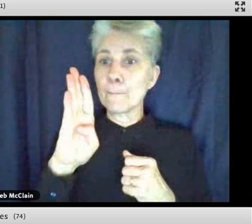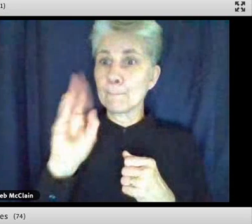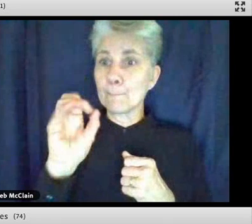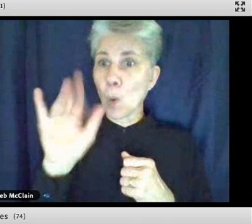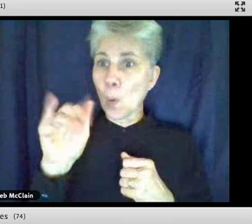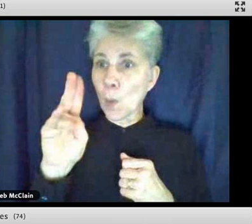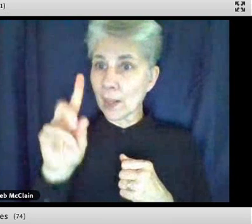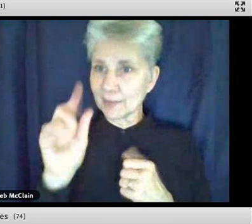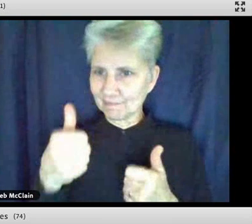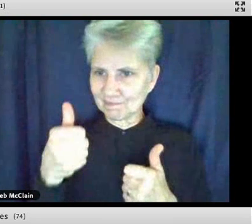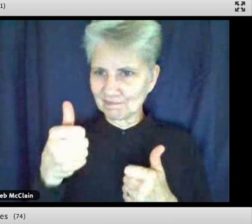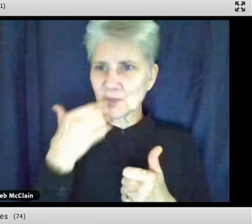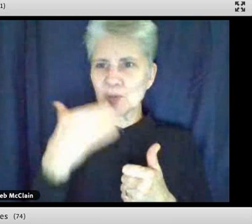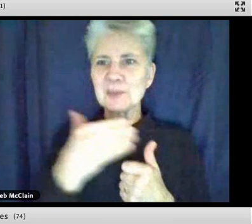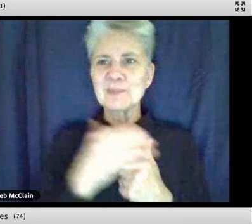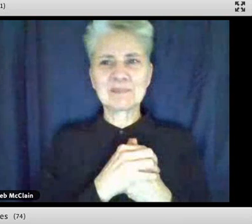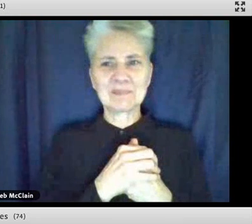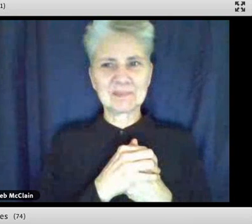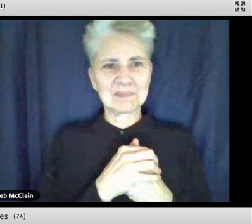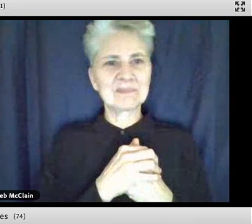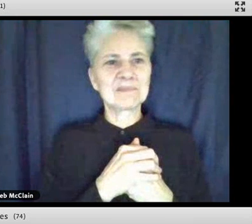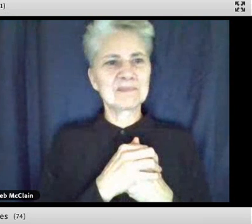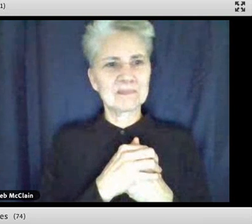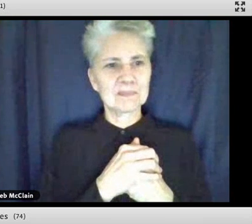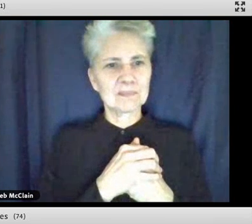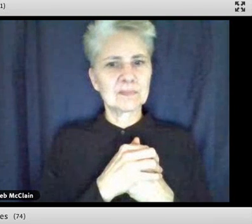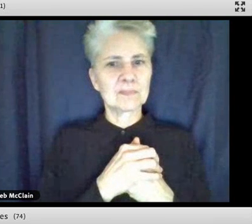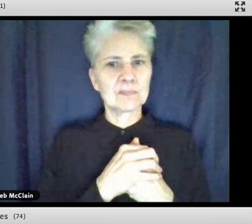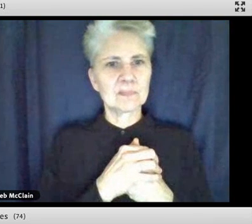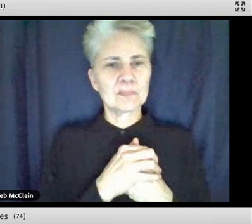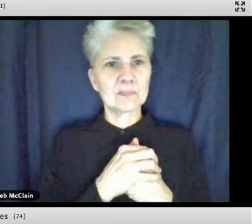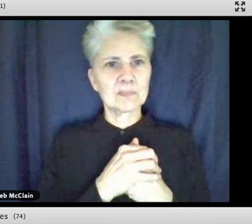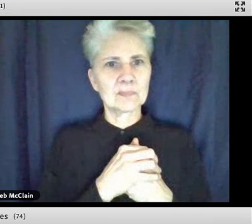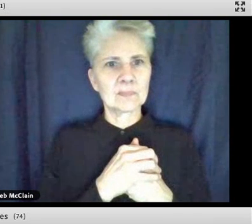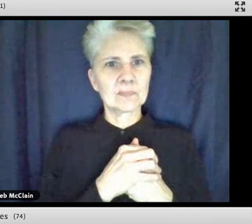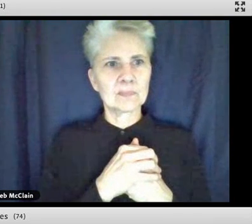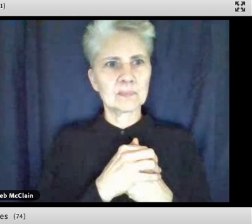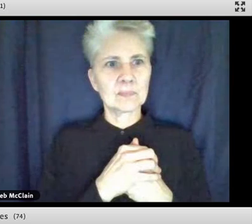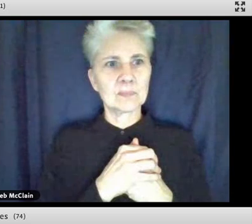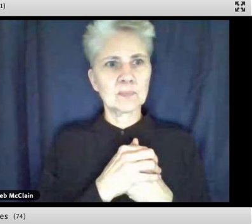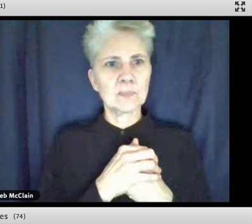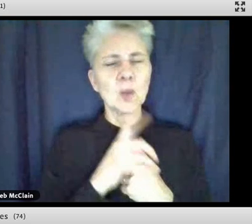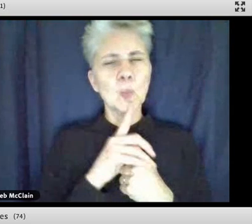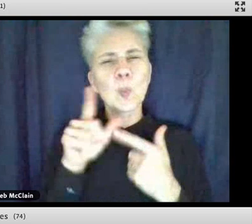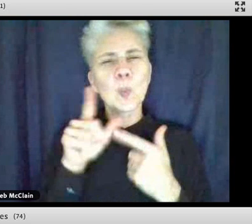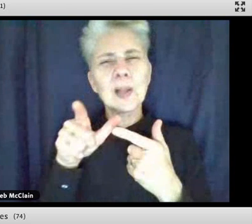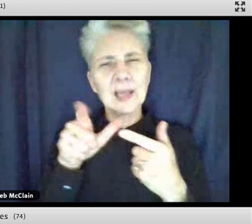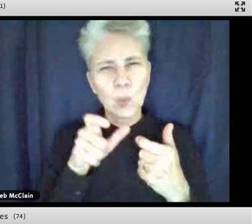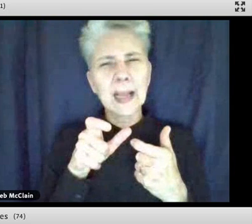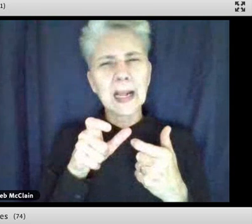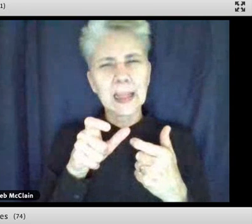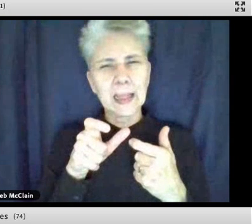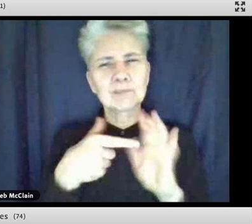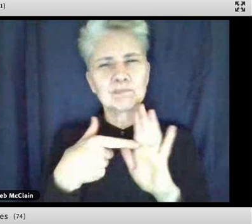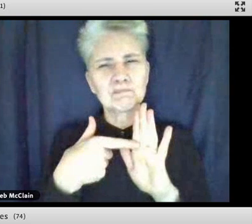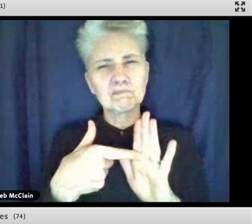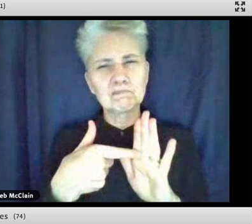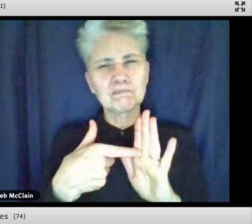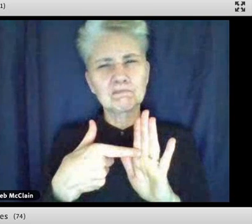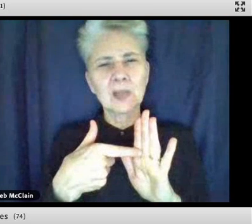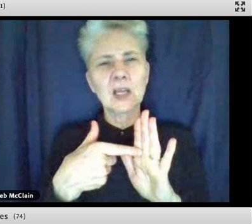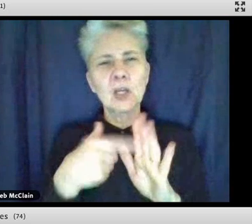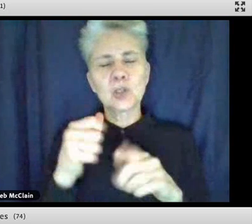And just really quickly, I just want to share some training that's available for